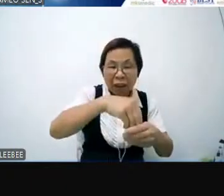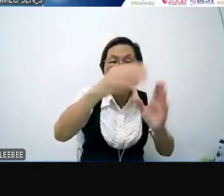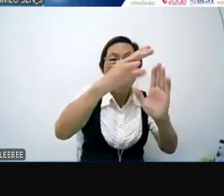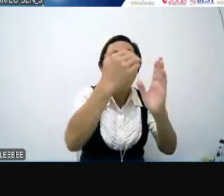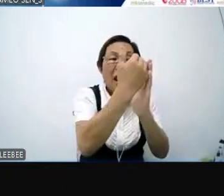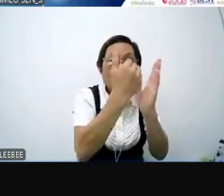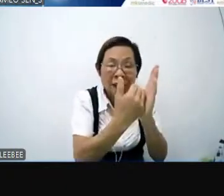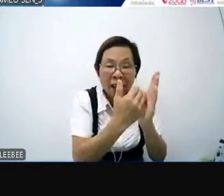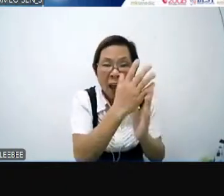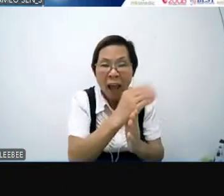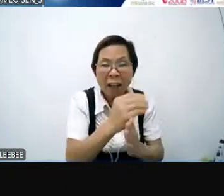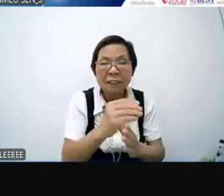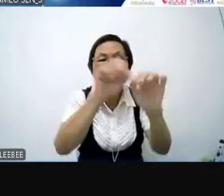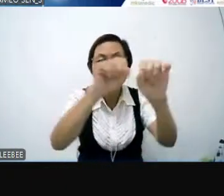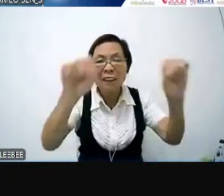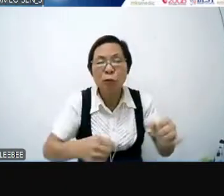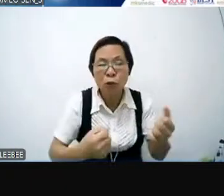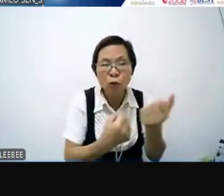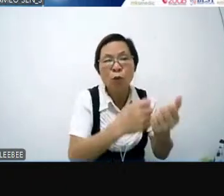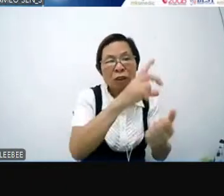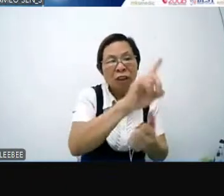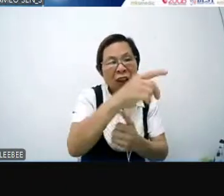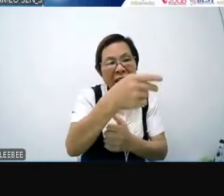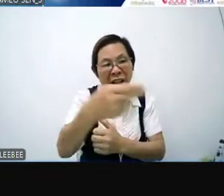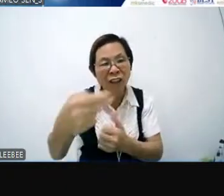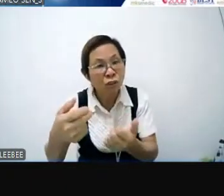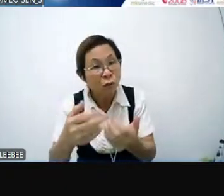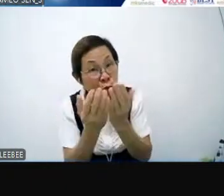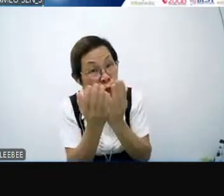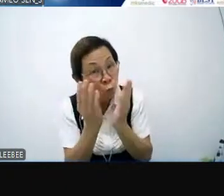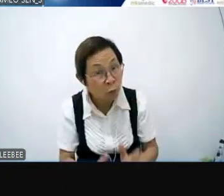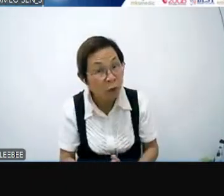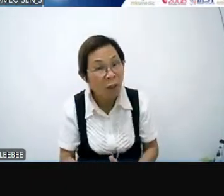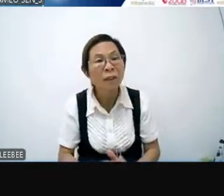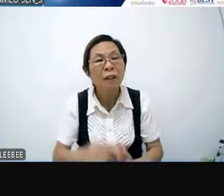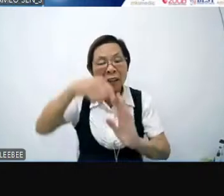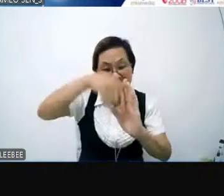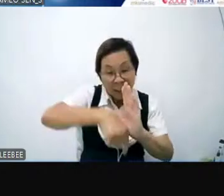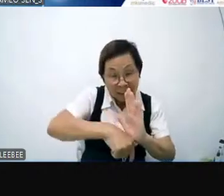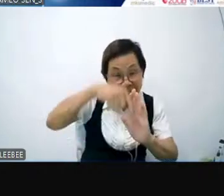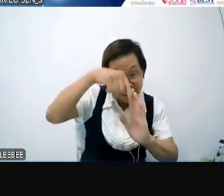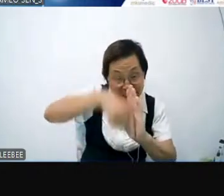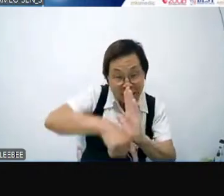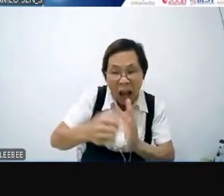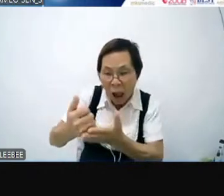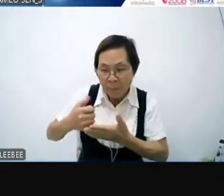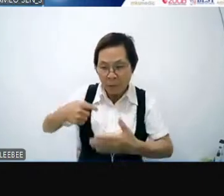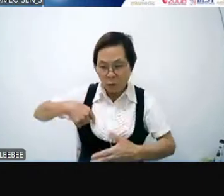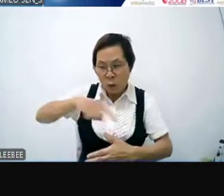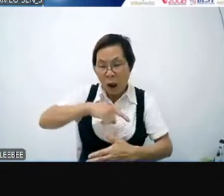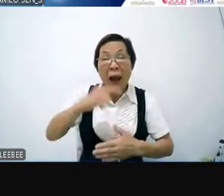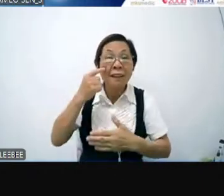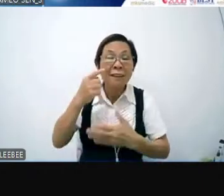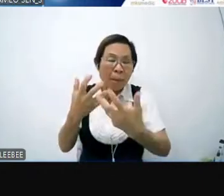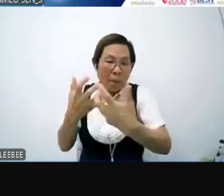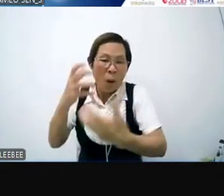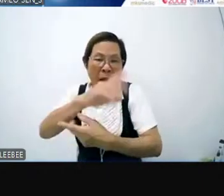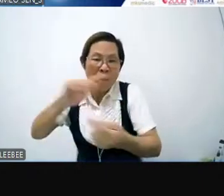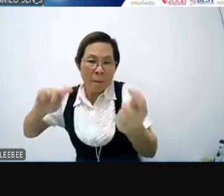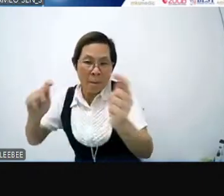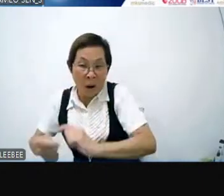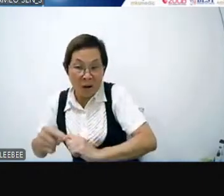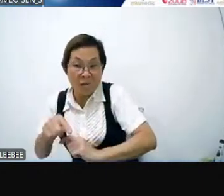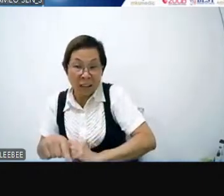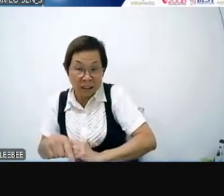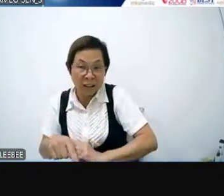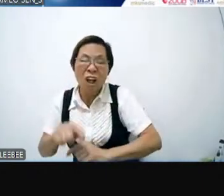buddy system to support DHA students. These insights help us understand how accommodations and modification